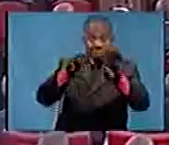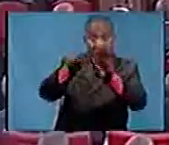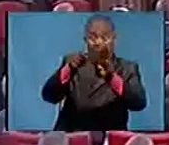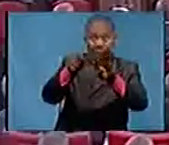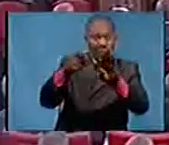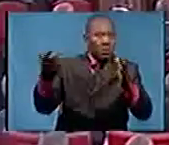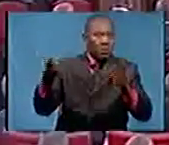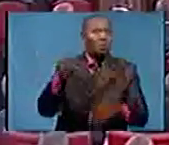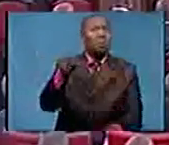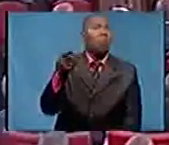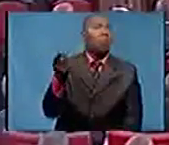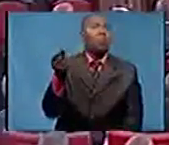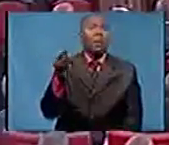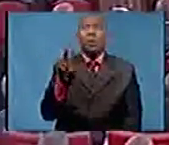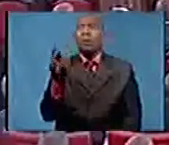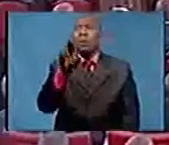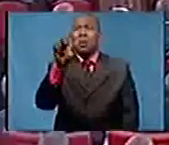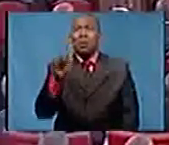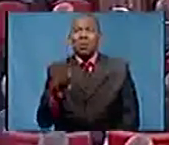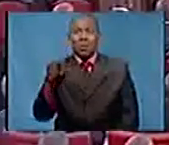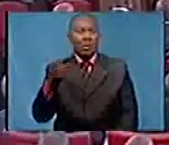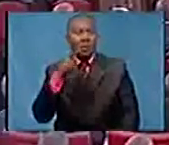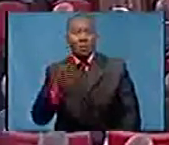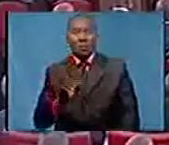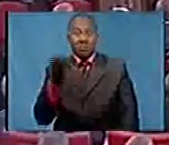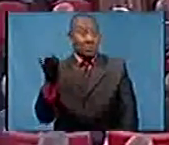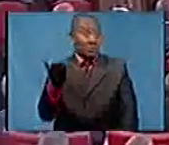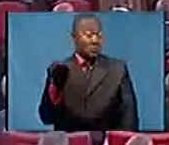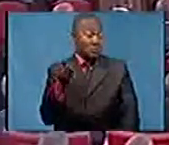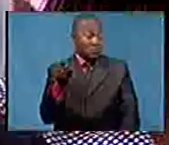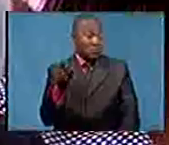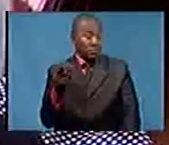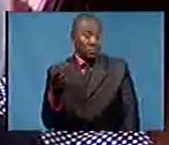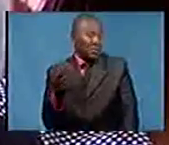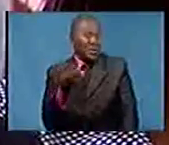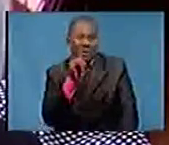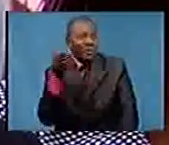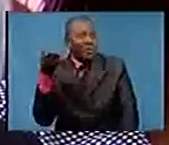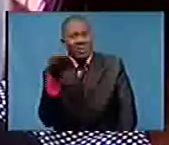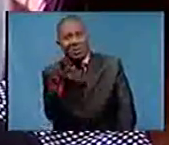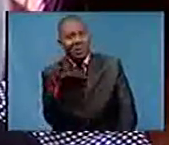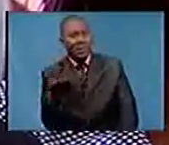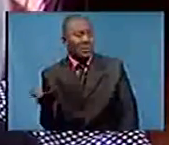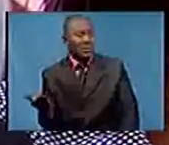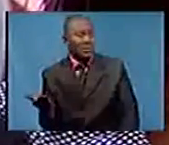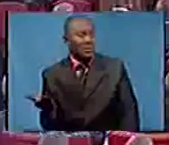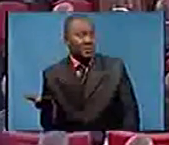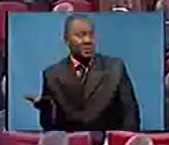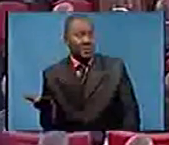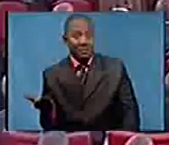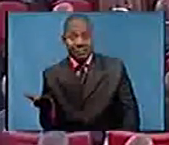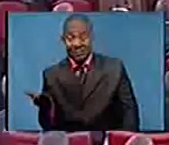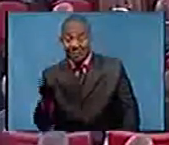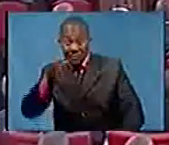gate, VRA has employed the person to be at the gate, was not there. And by the time